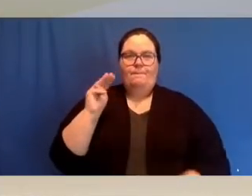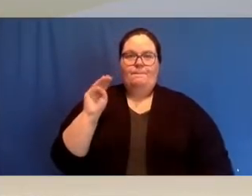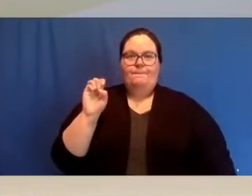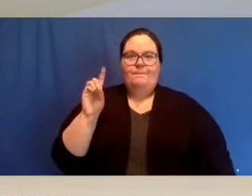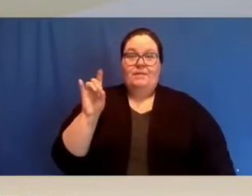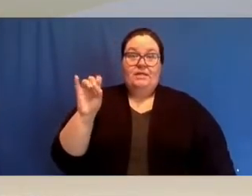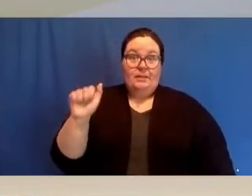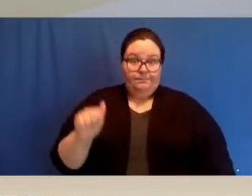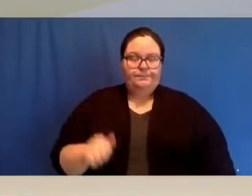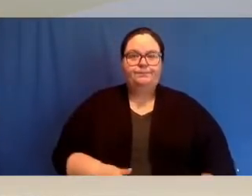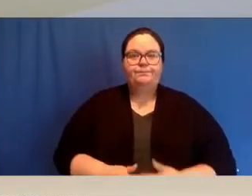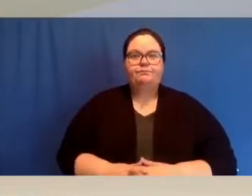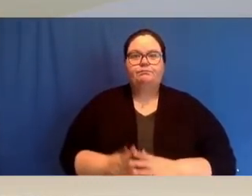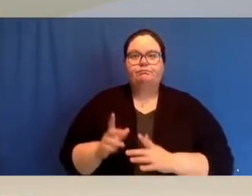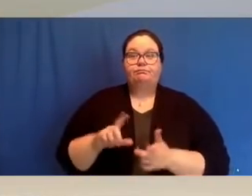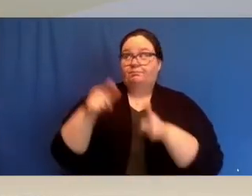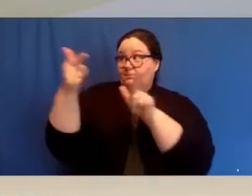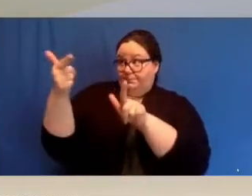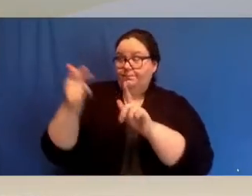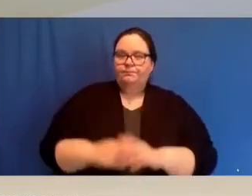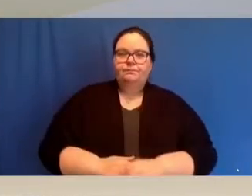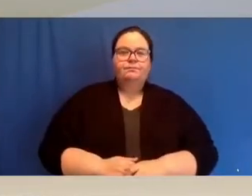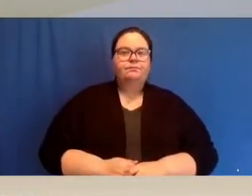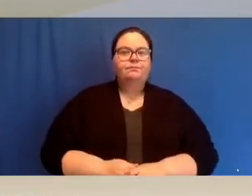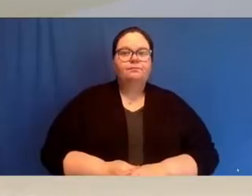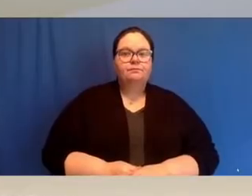following. So over to you, Dr. Morrison.